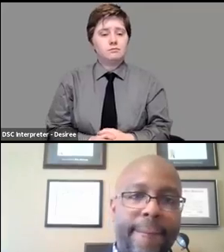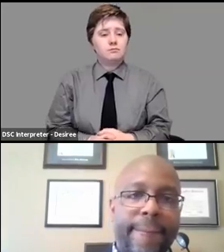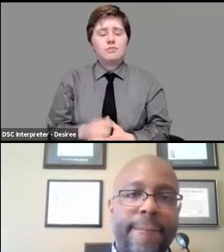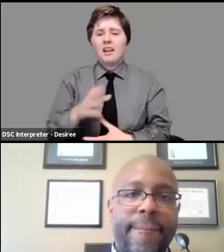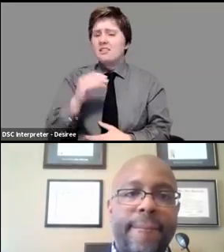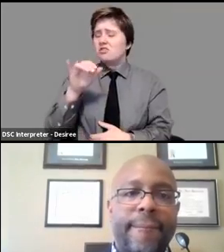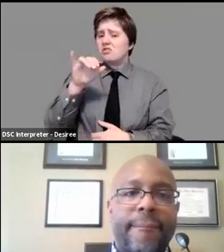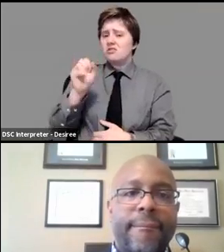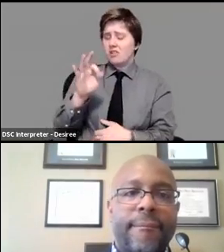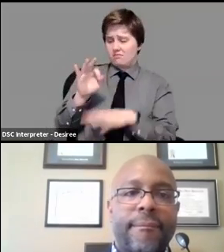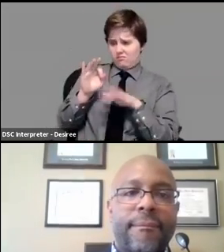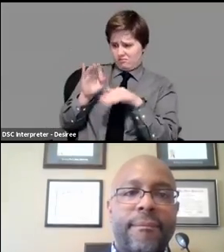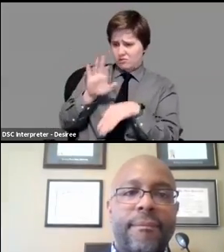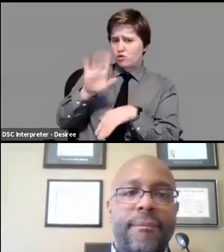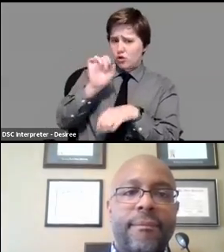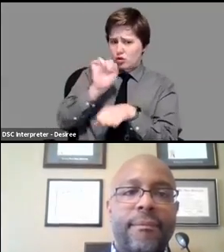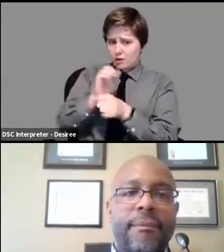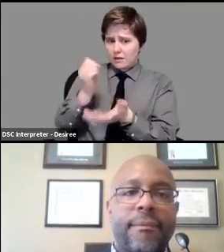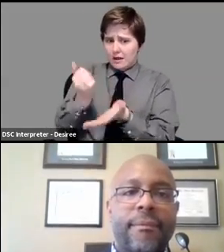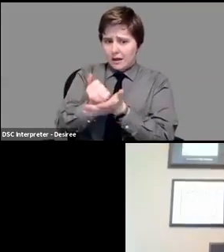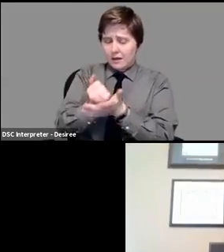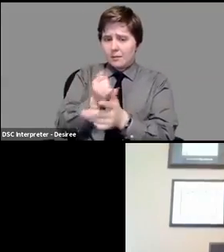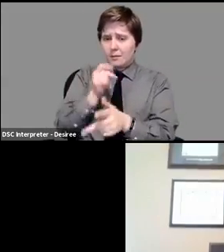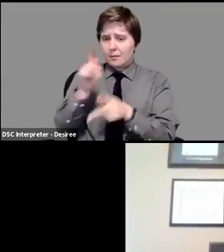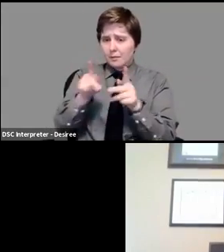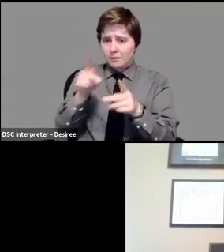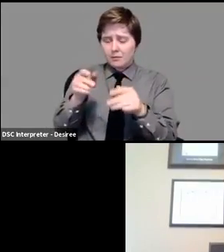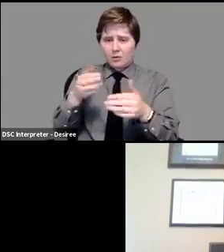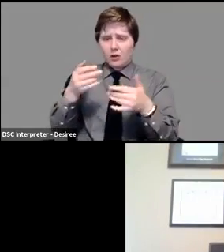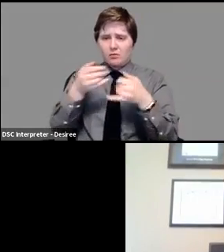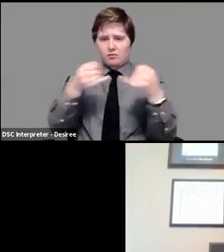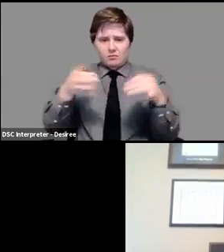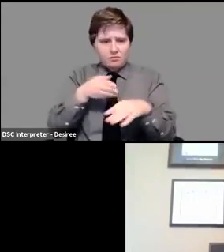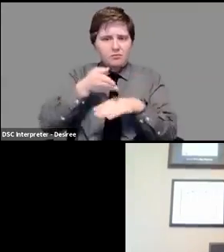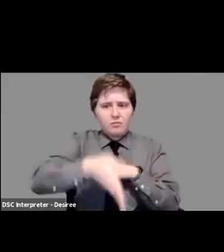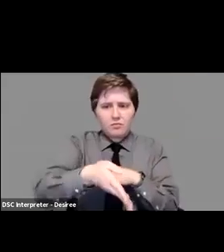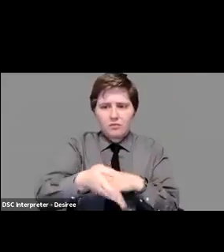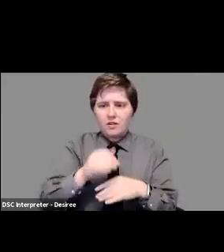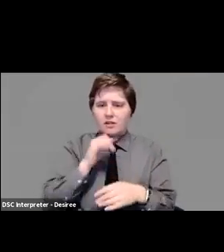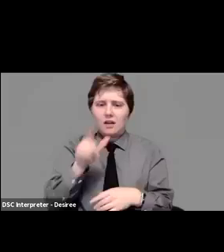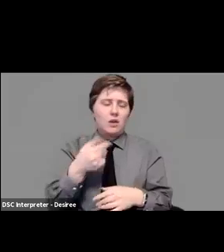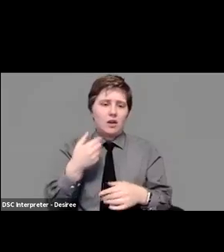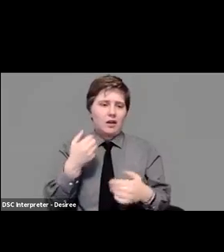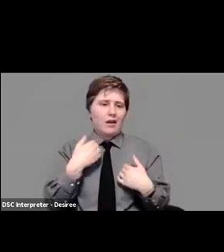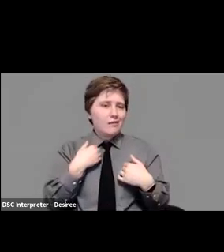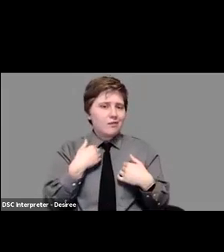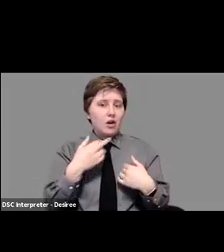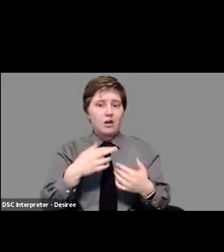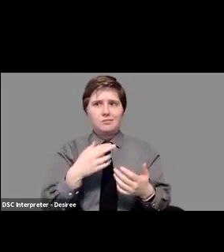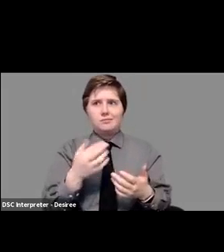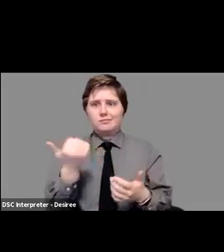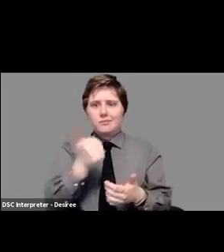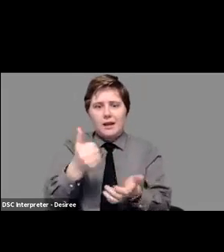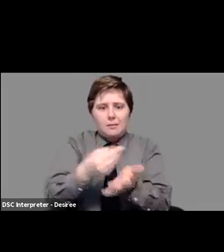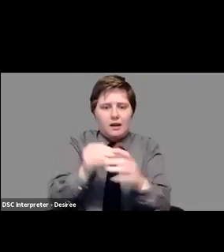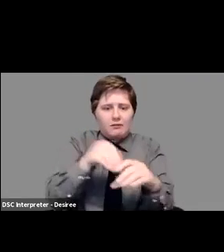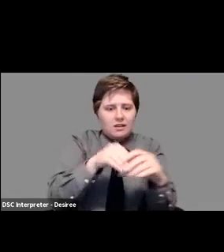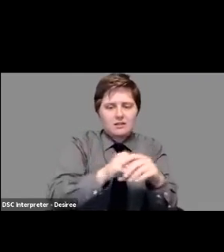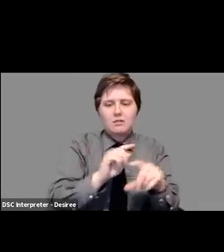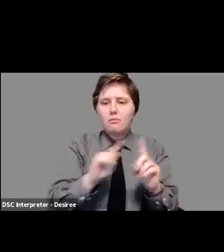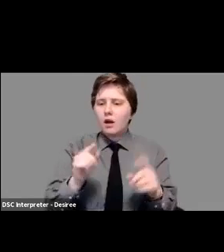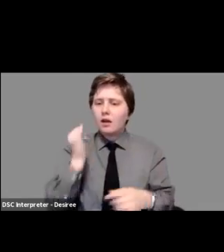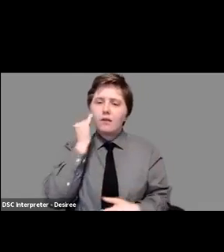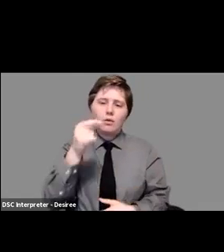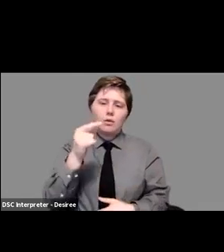job is to help get people, you know, across that finish line. And it's not that you have like a stake in it or anything. You know, it's you know, when you think